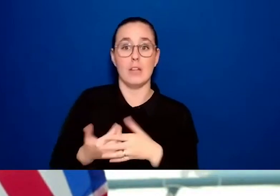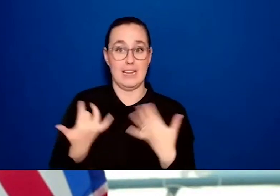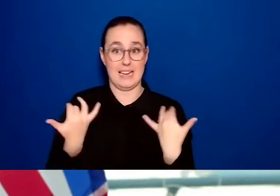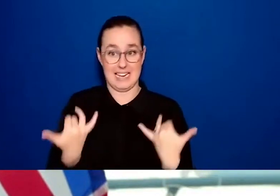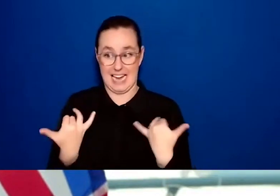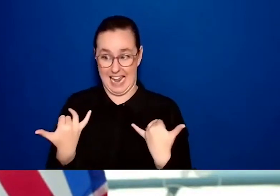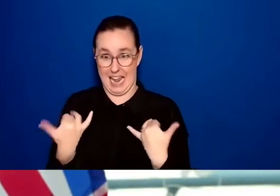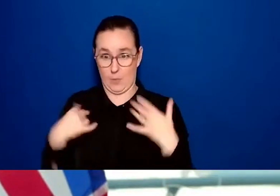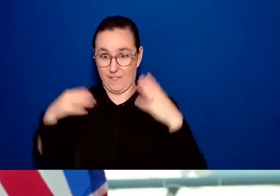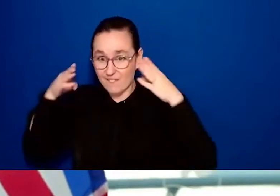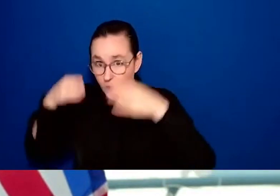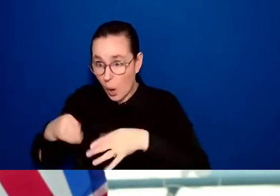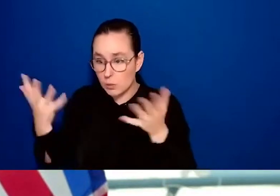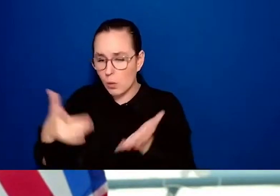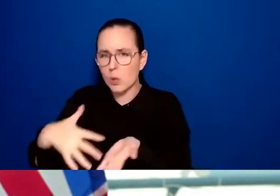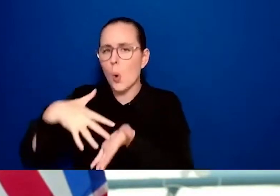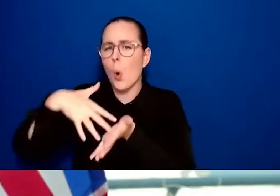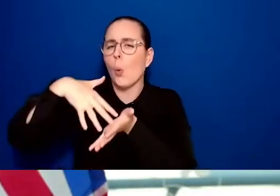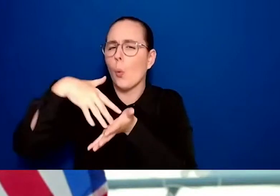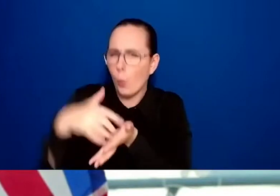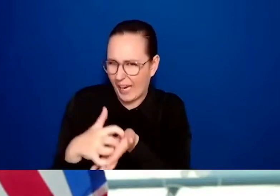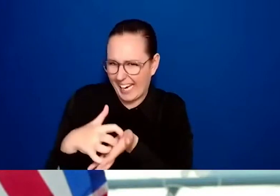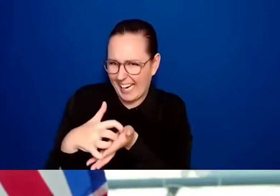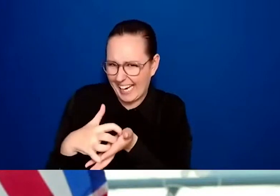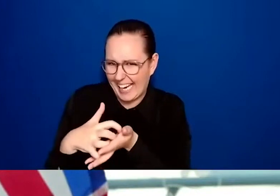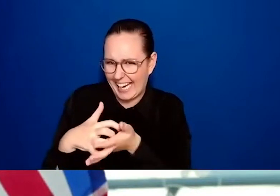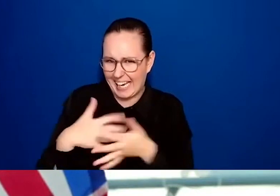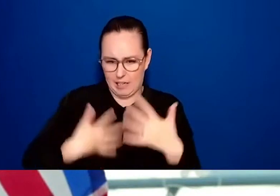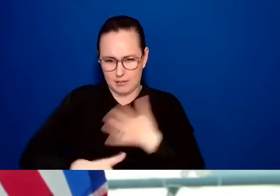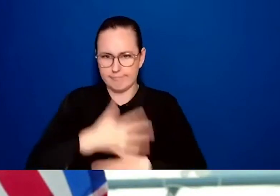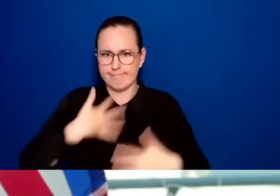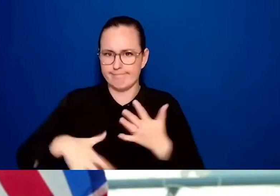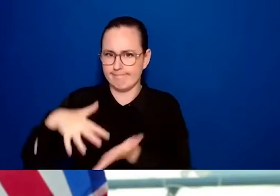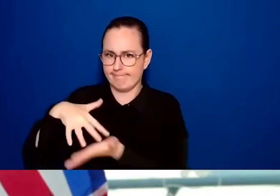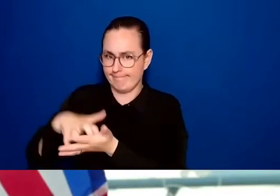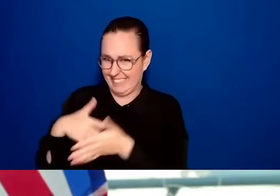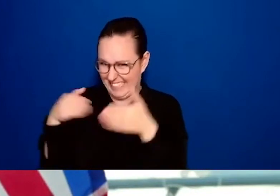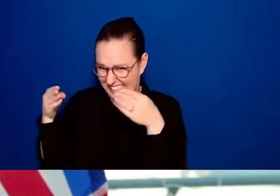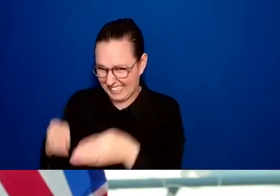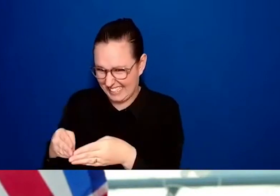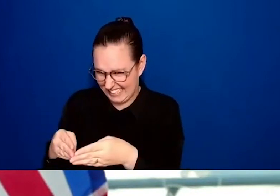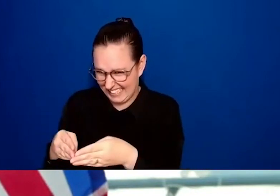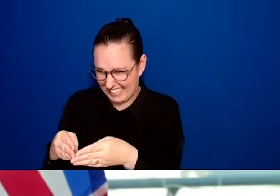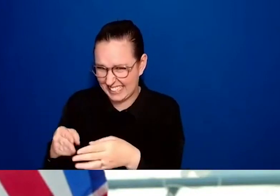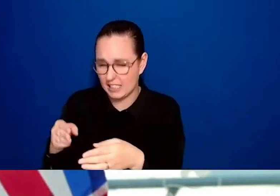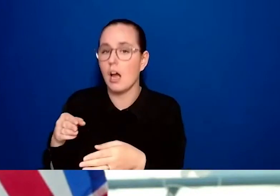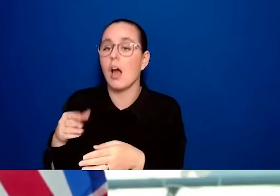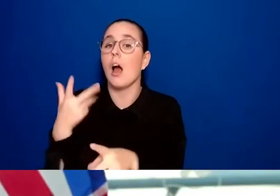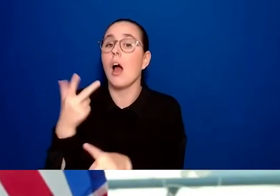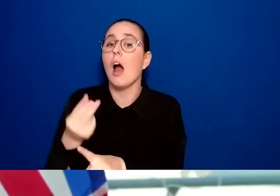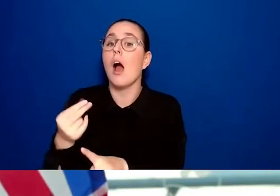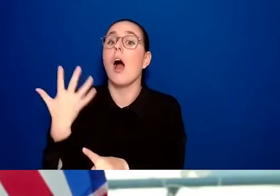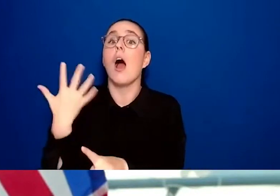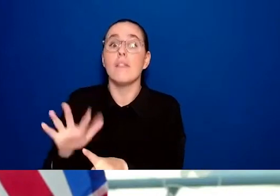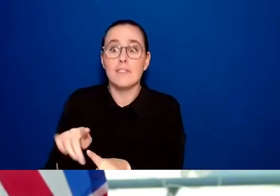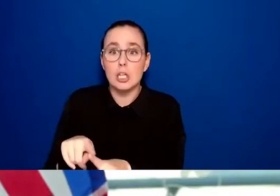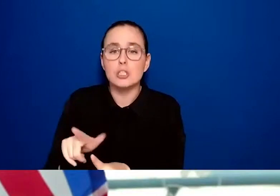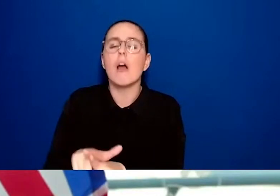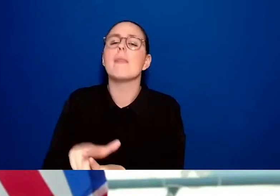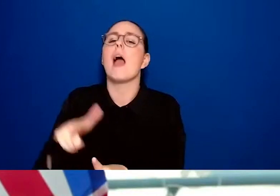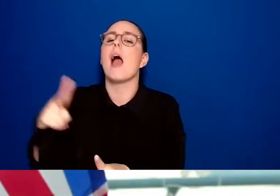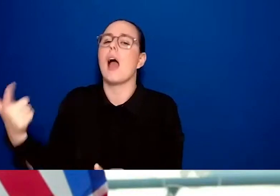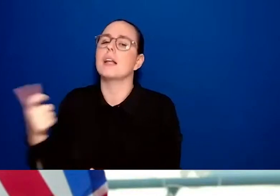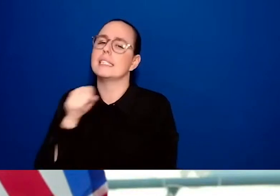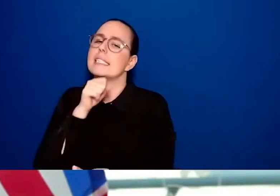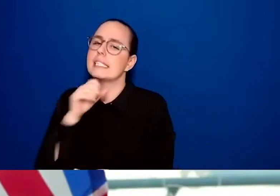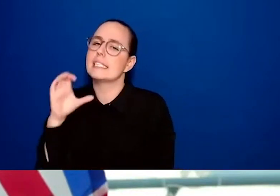And as I mentioned, what I'm hopeful, given the intervals that we've used here in BC, that it will hopefully